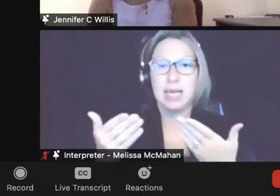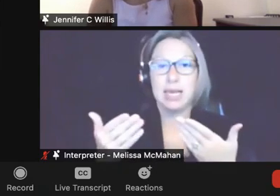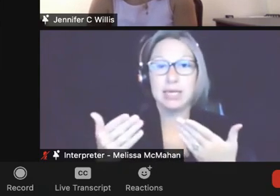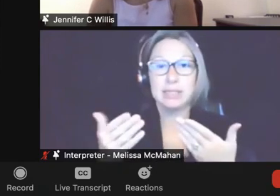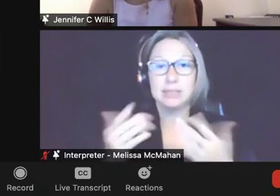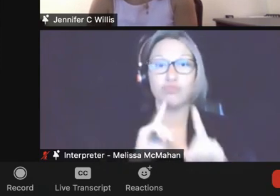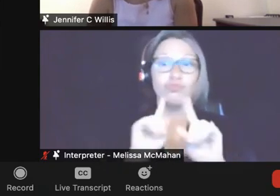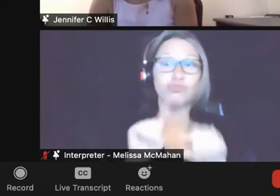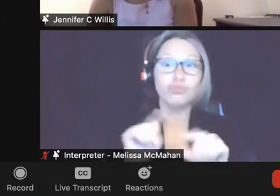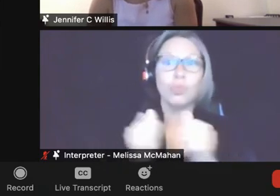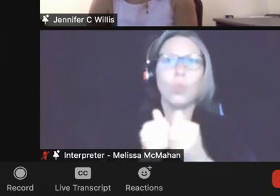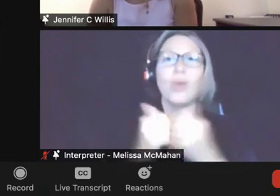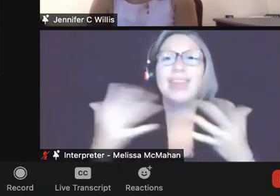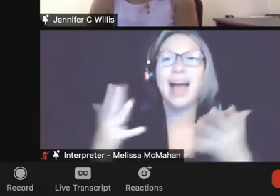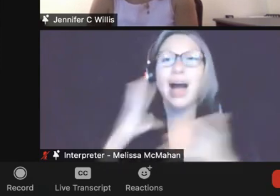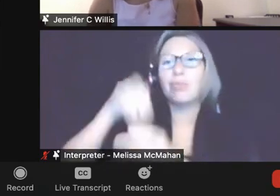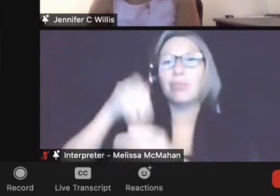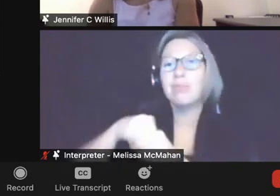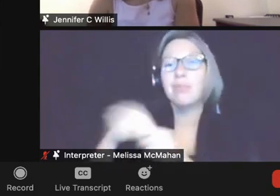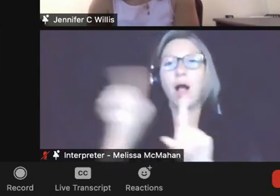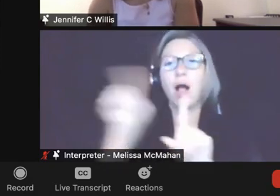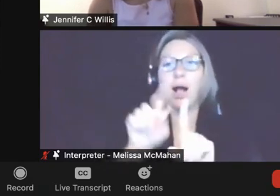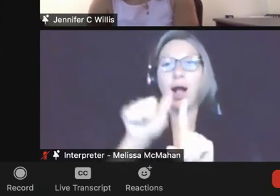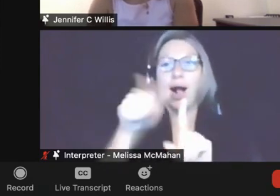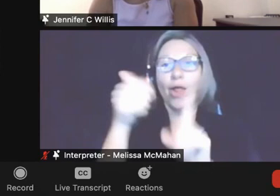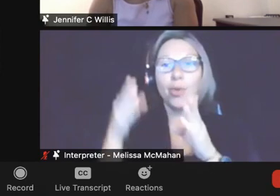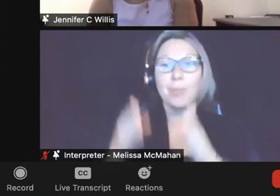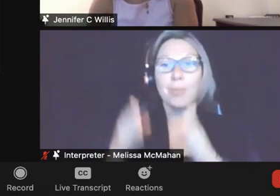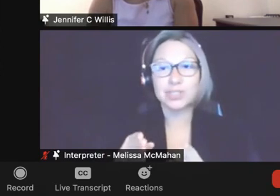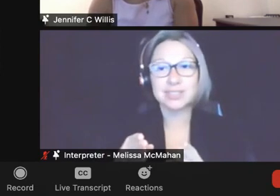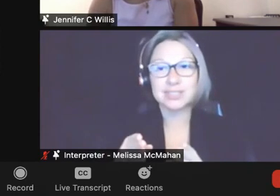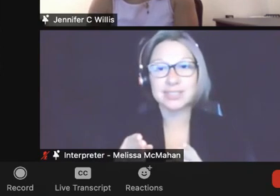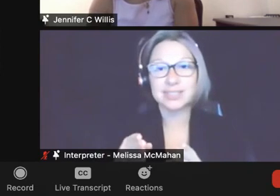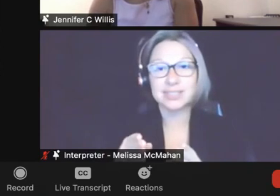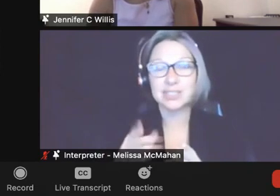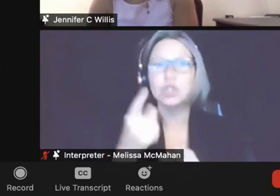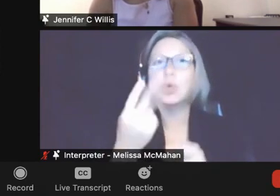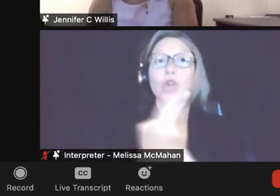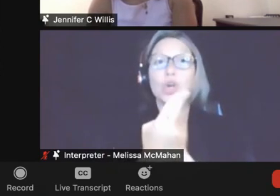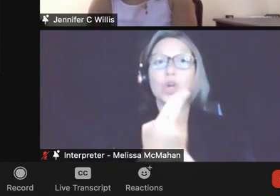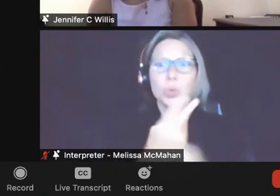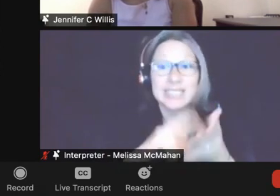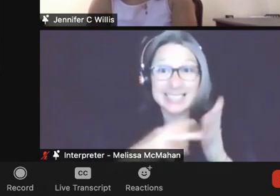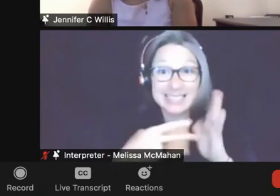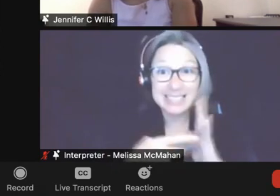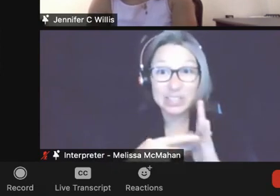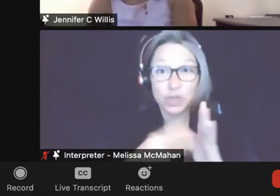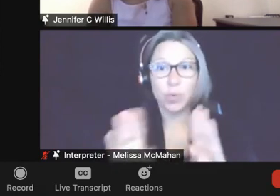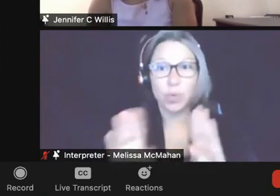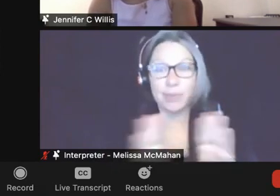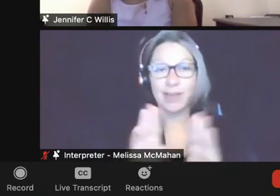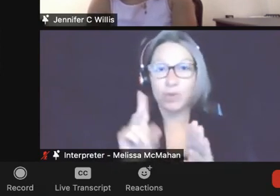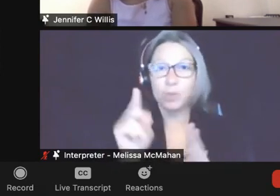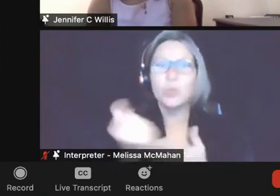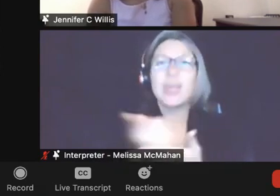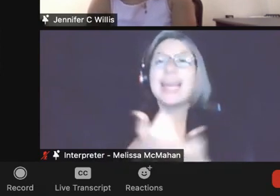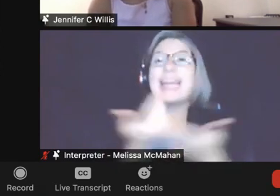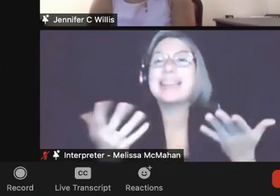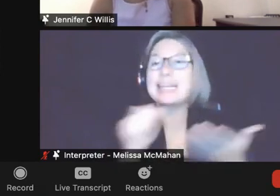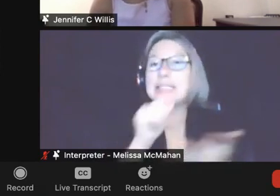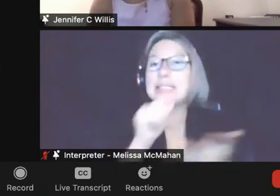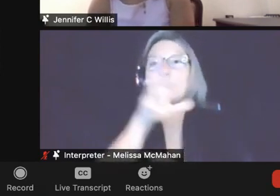without involving another person. So a child is using intentional behavior when they're doing really anything that doesn't involve another